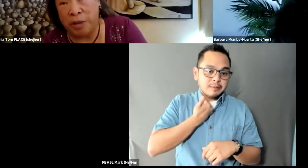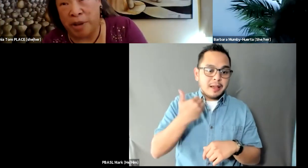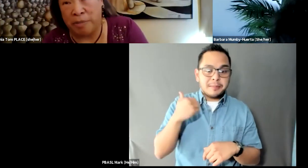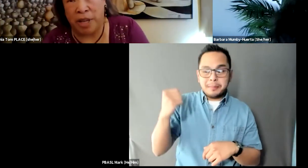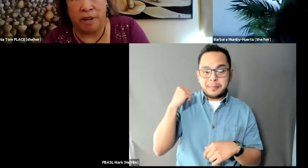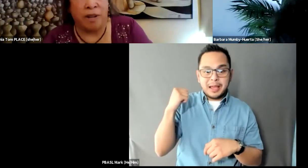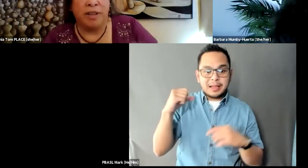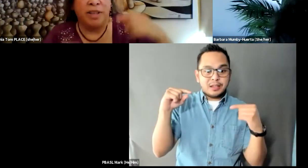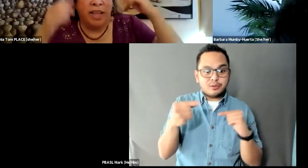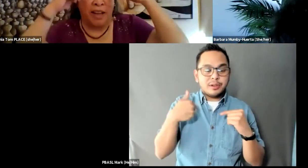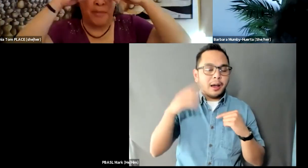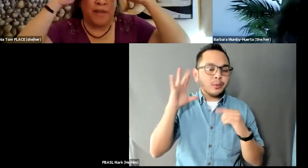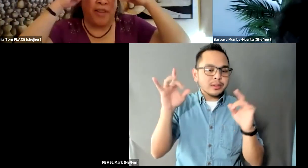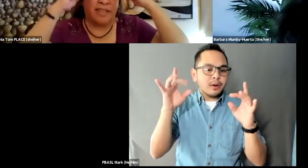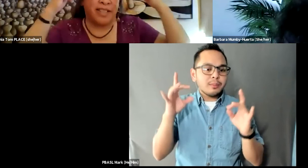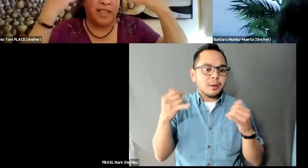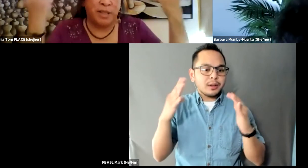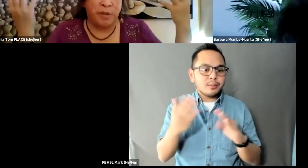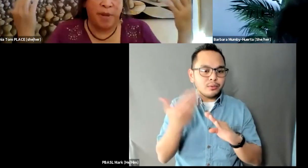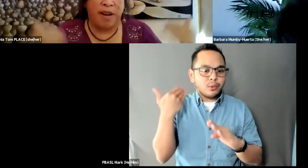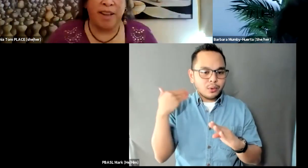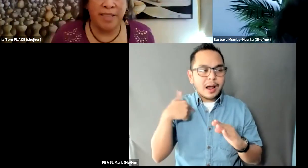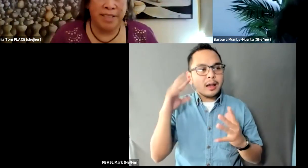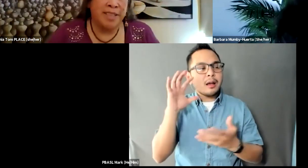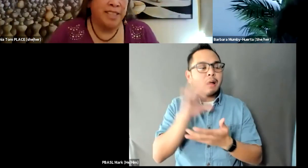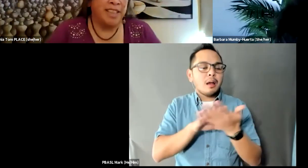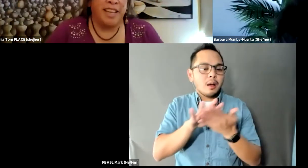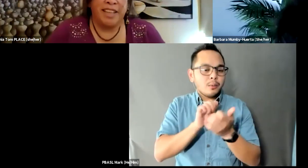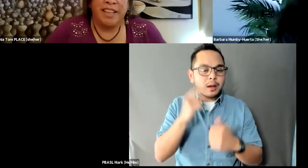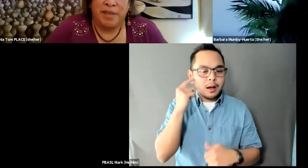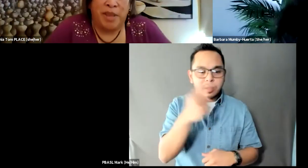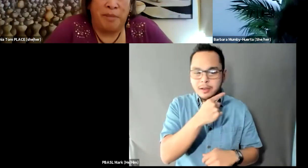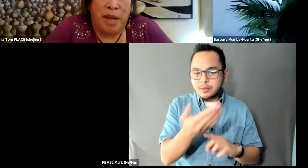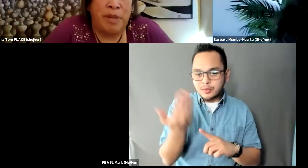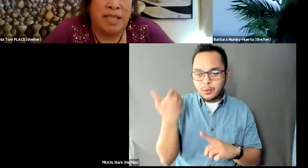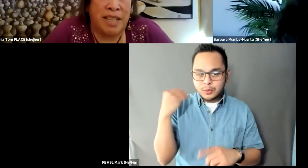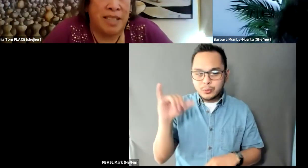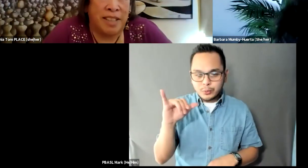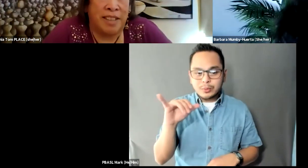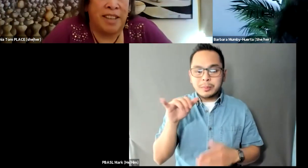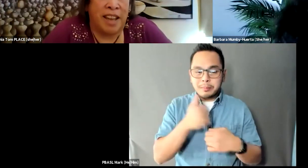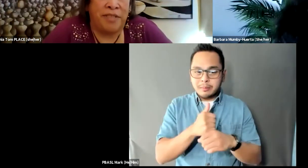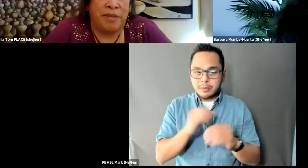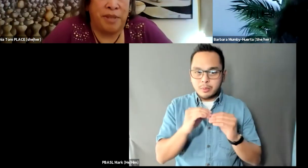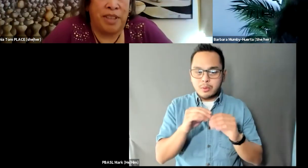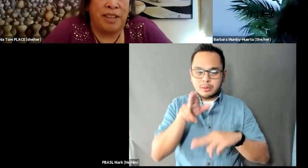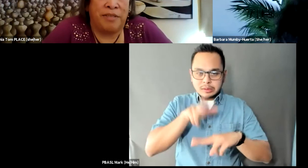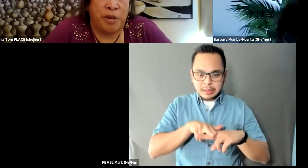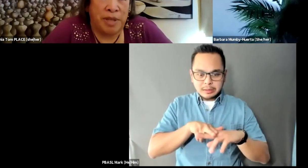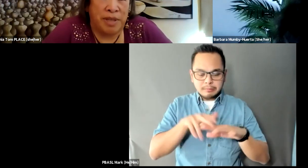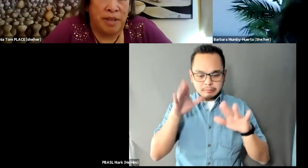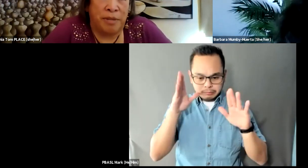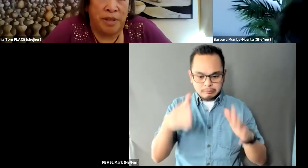be a volleyball player. I've had dizziness with my eyes lately, so that made me stay still and have to